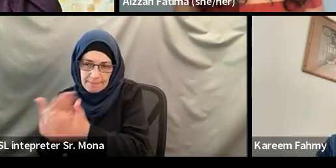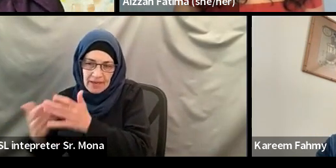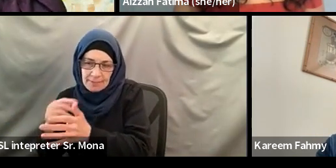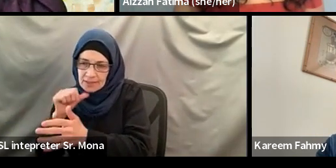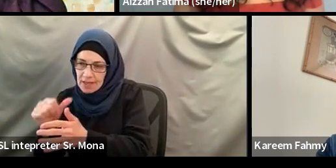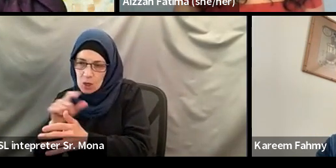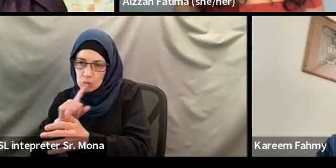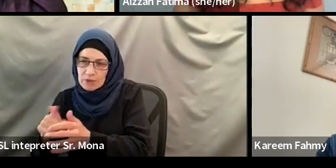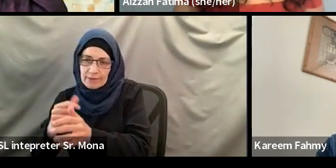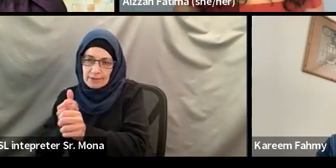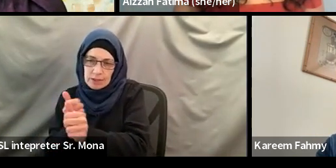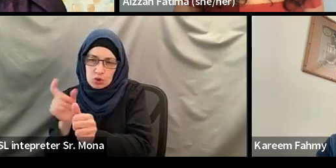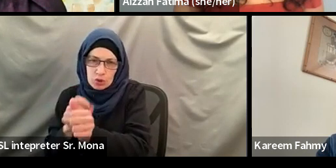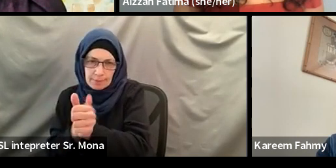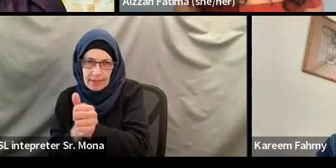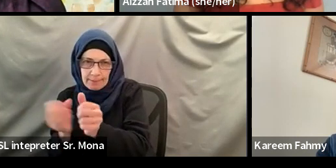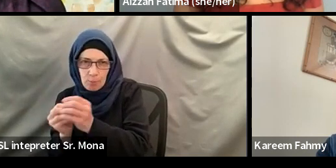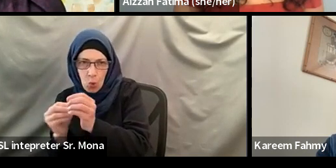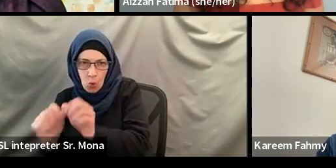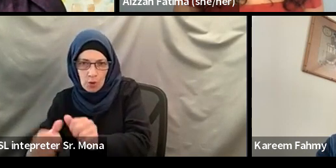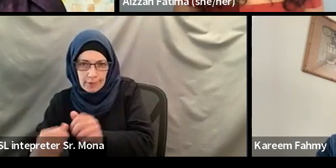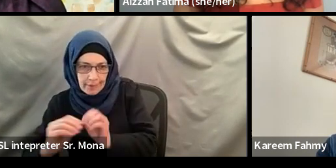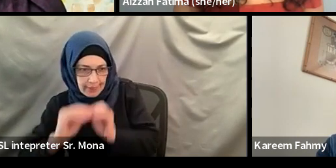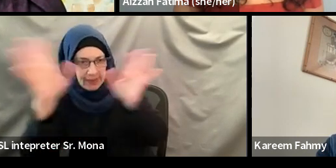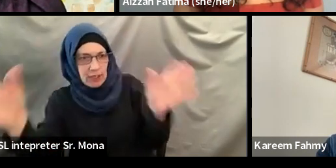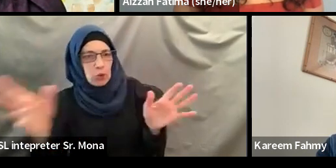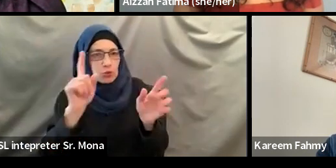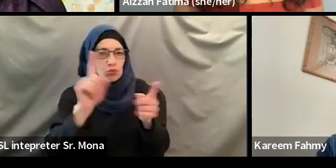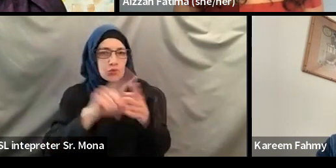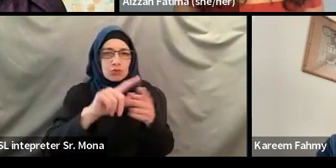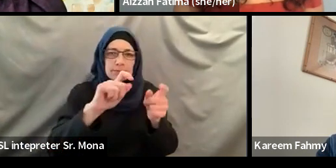like it to be. And then secondly, in terms of like